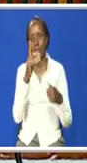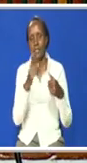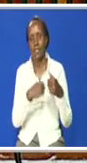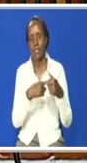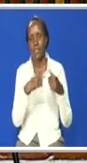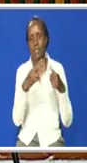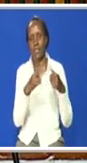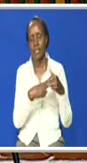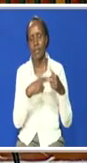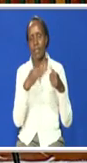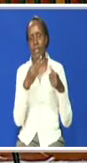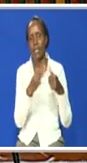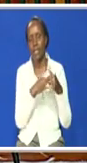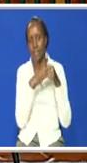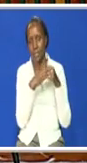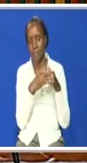1, 2, 3, 4, 5, 6, 7. Eight.